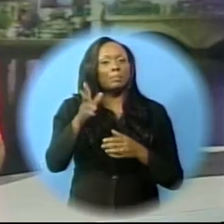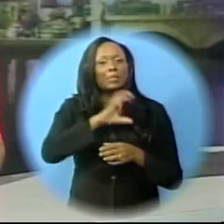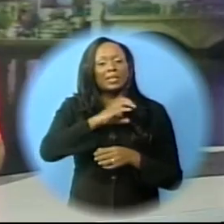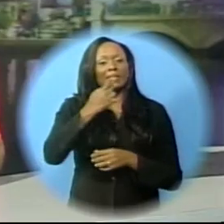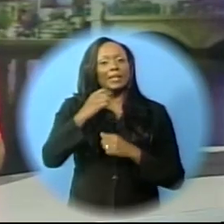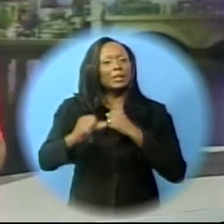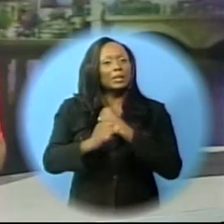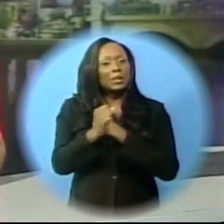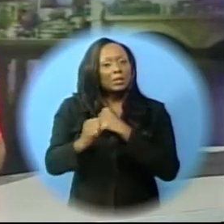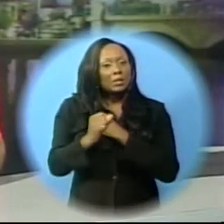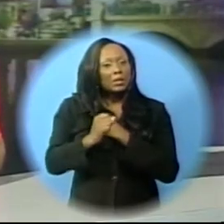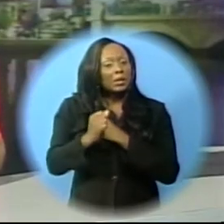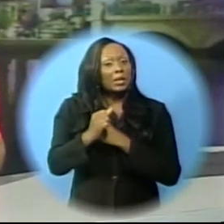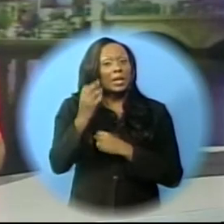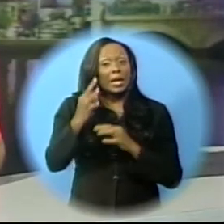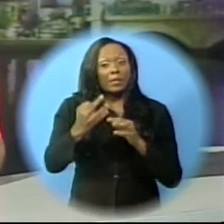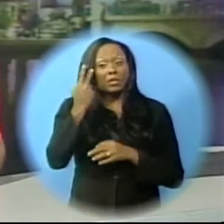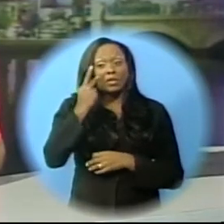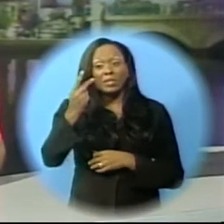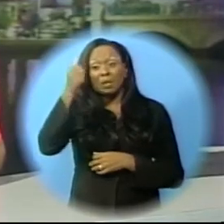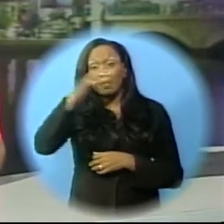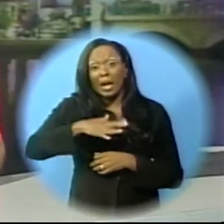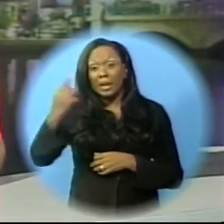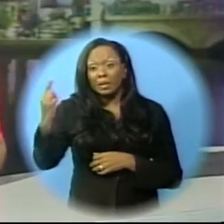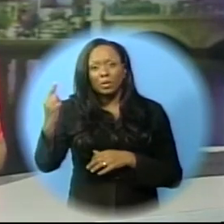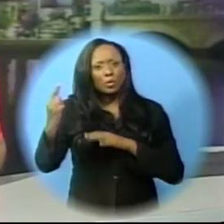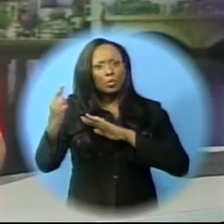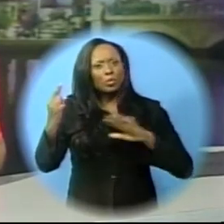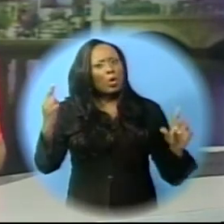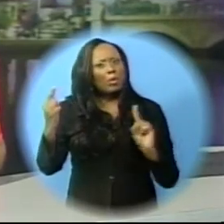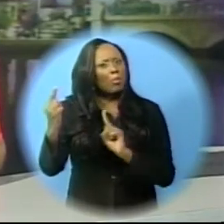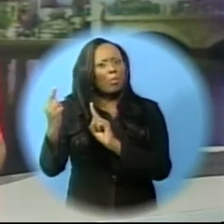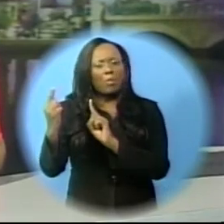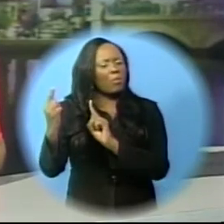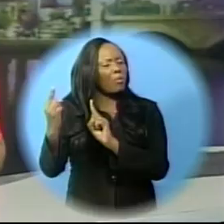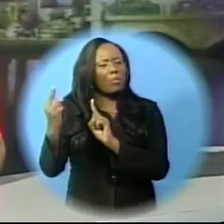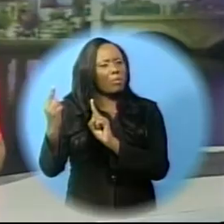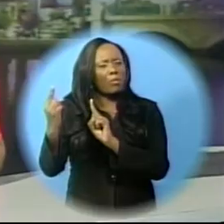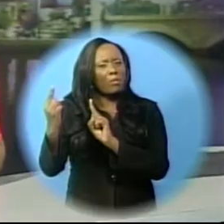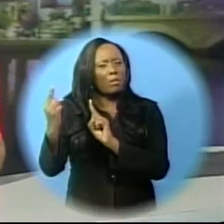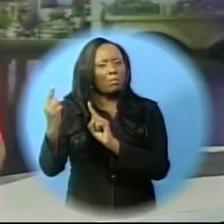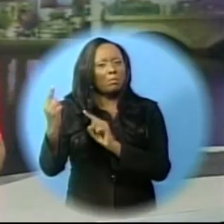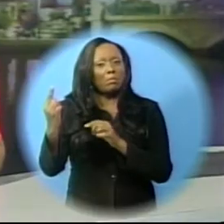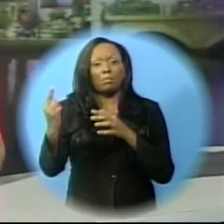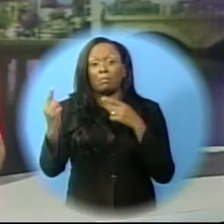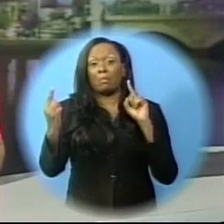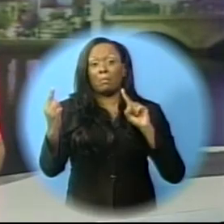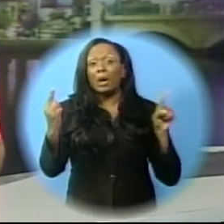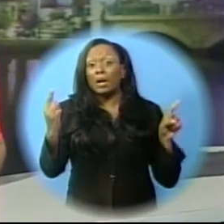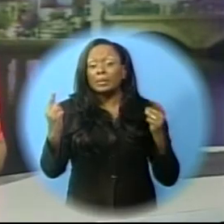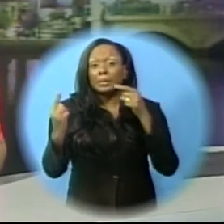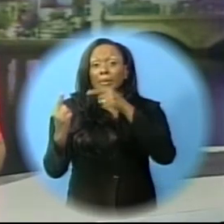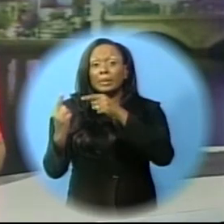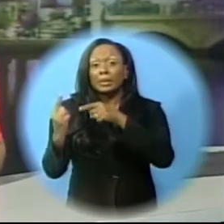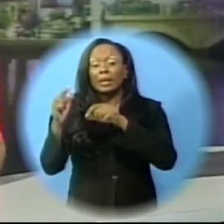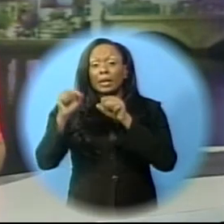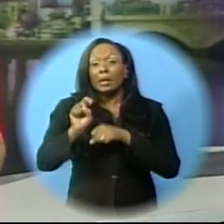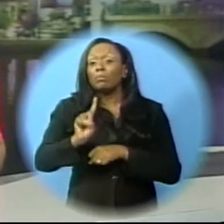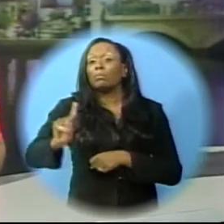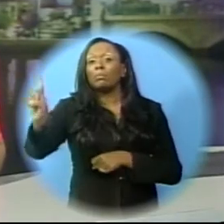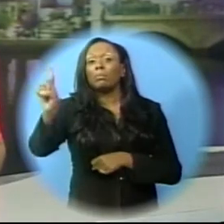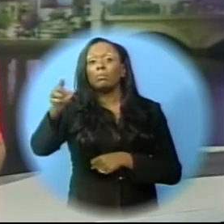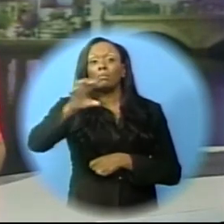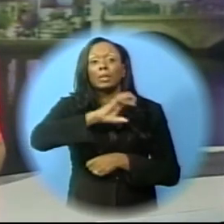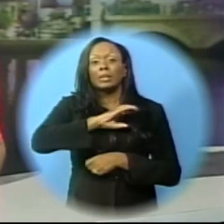armed and dangerous and should not be approached by the public, but he is advised that he can present himself to the police accompanied by